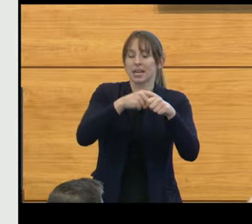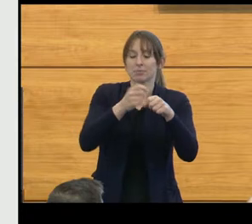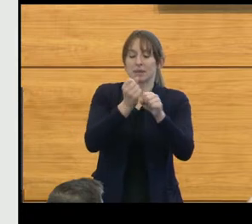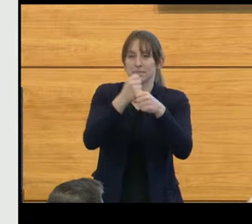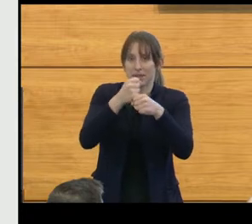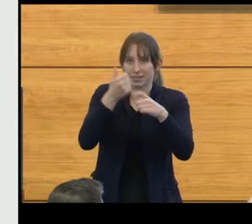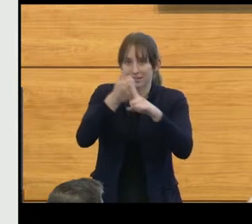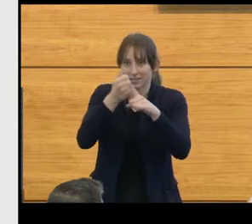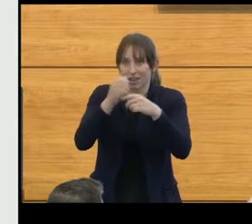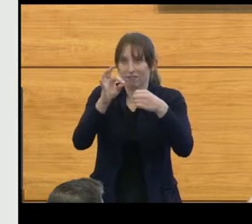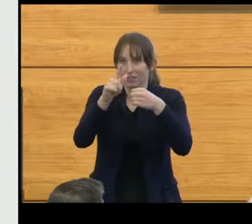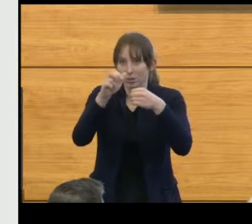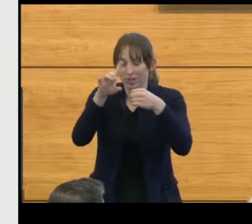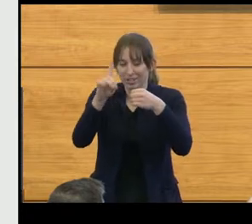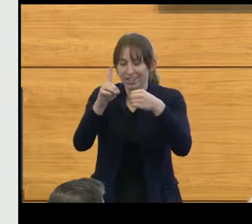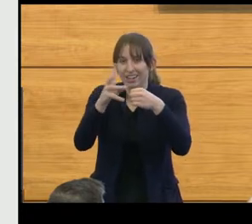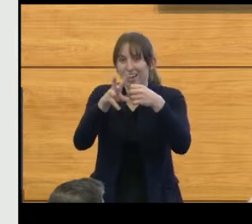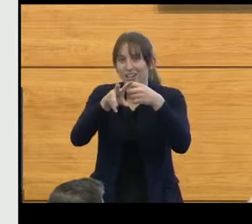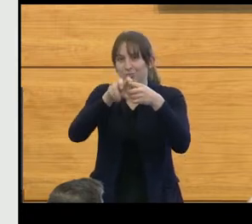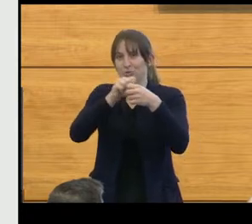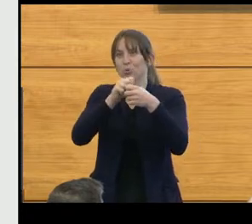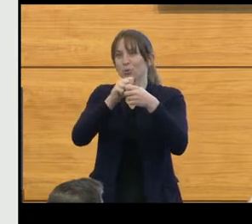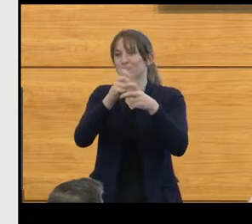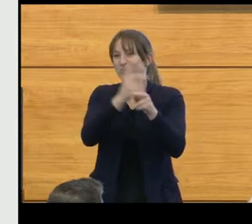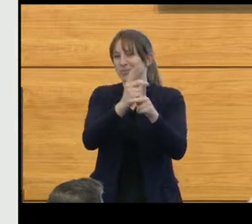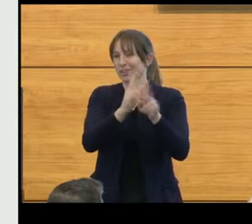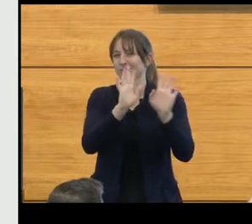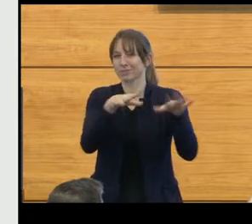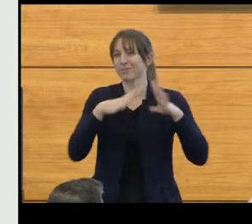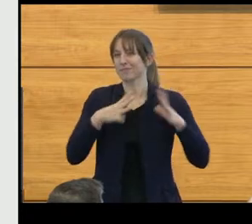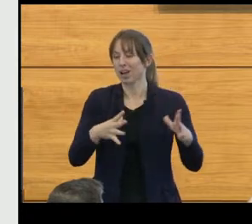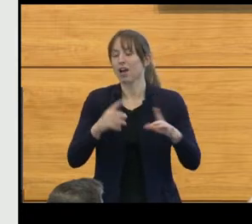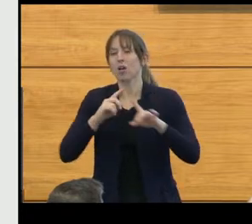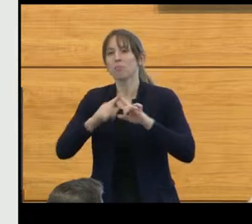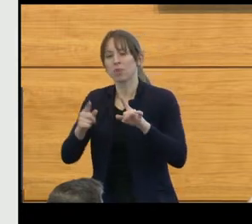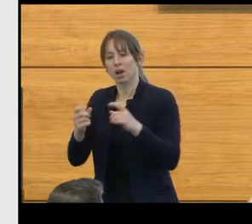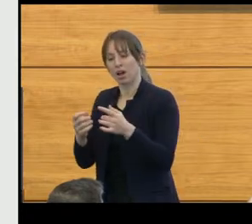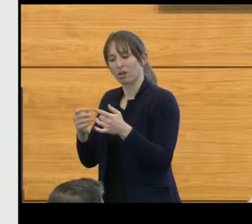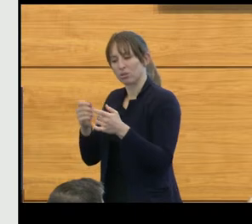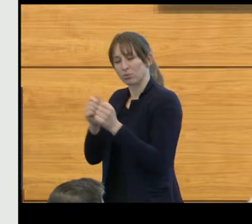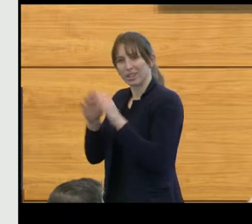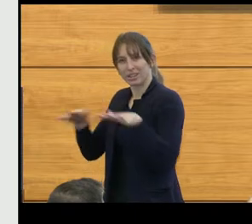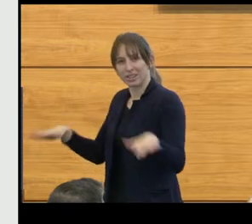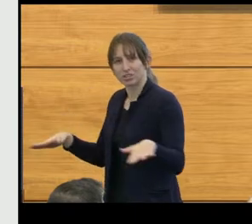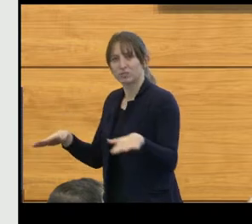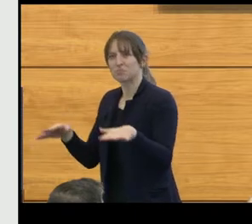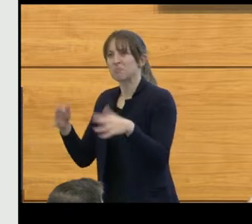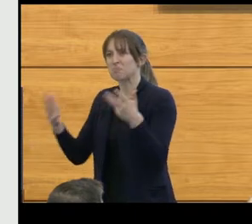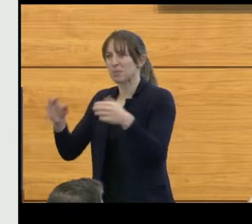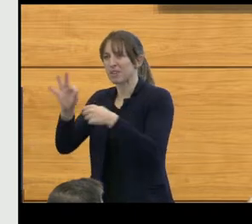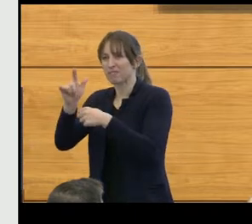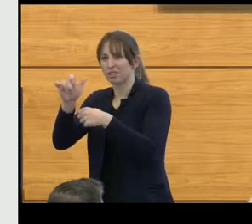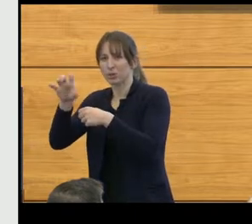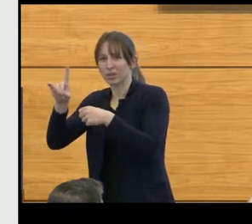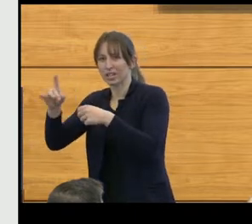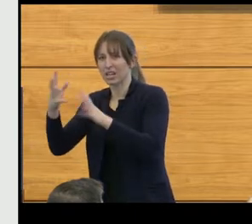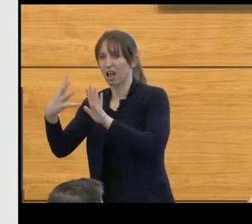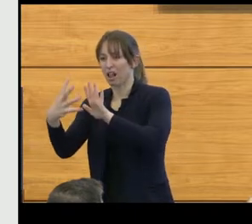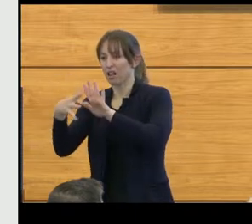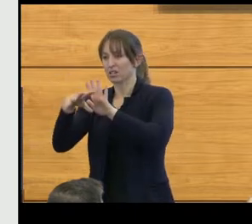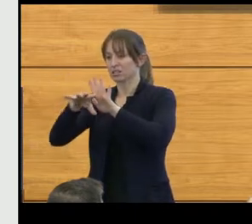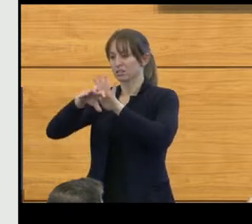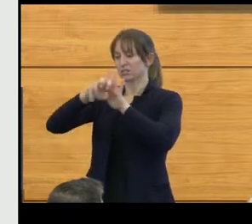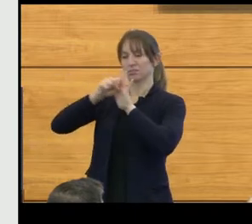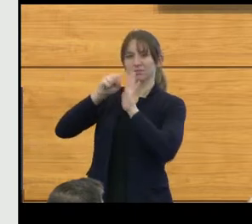with hydrocephalus, they make the CSF, but they don't have a way for it to either get absorbed or to circulate around. And that's